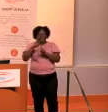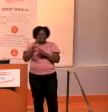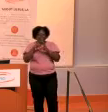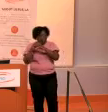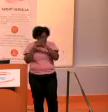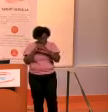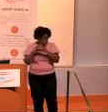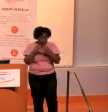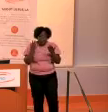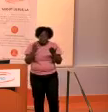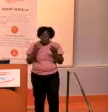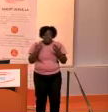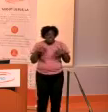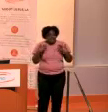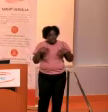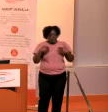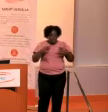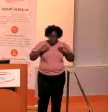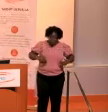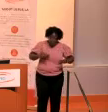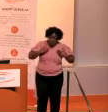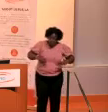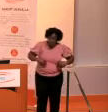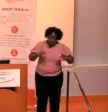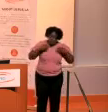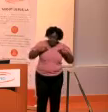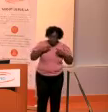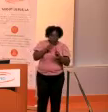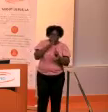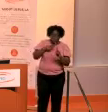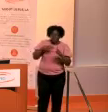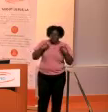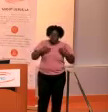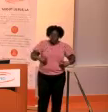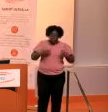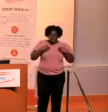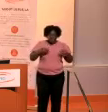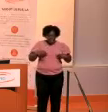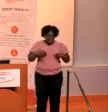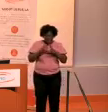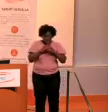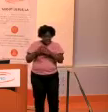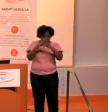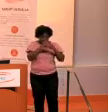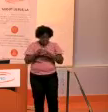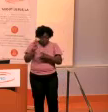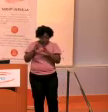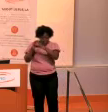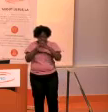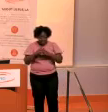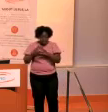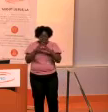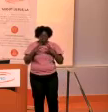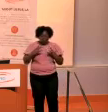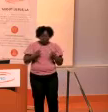terrific. She responded very early and very well, and she's in remission, and she's been in remission ever since.